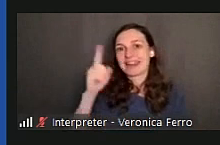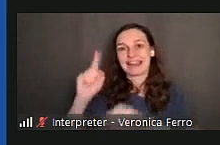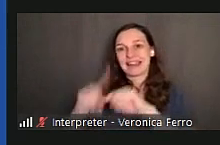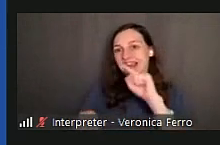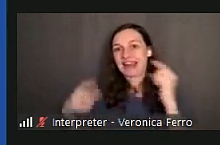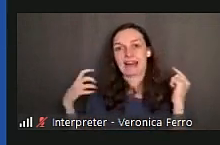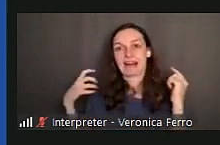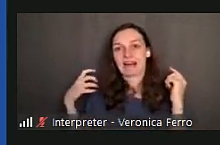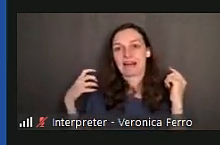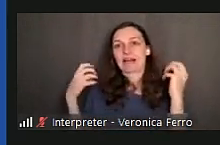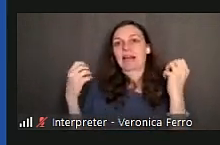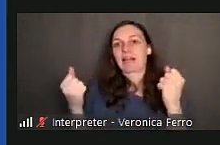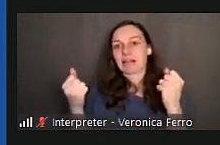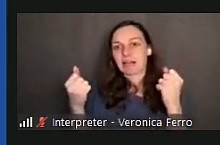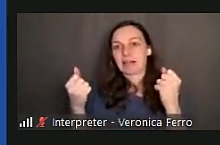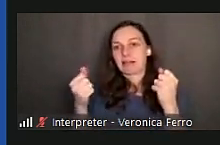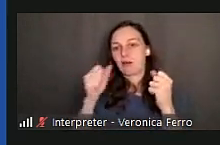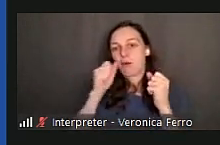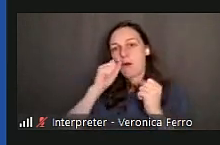discharged.